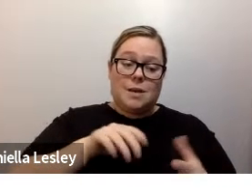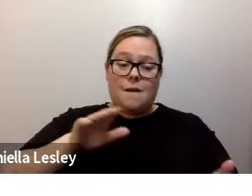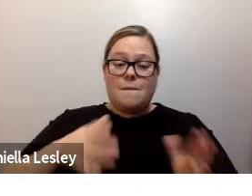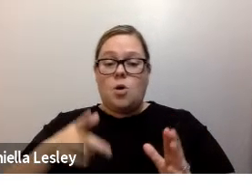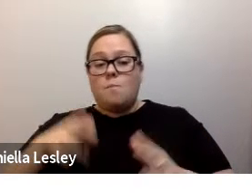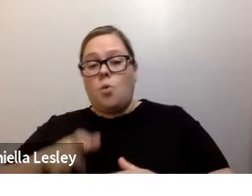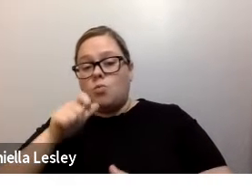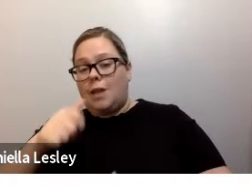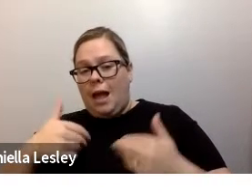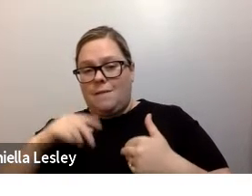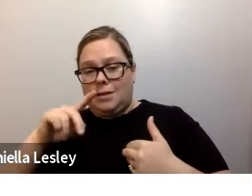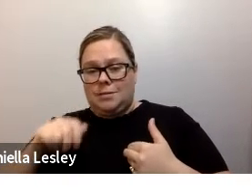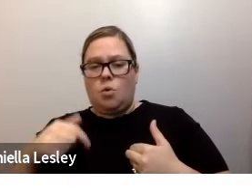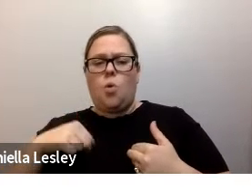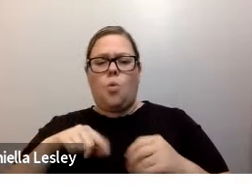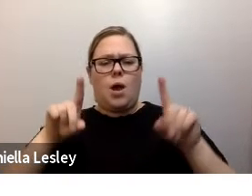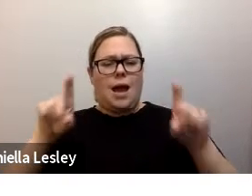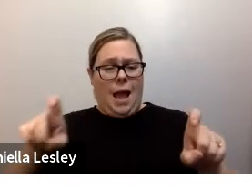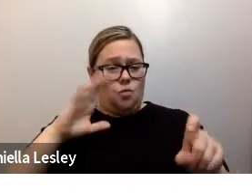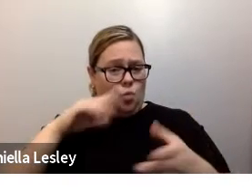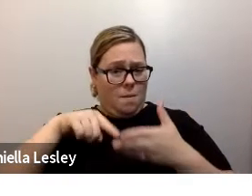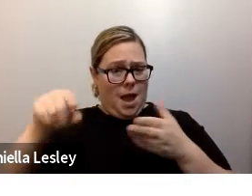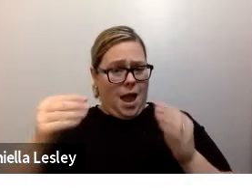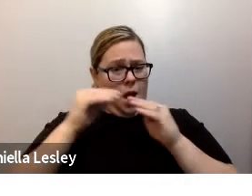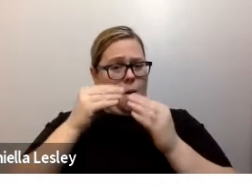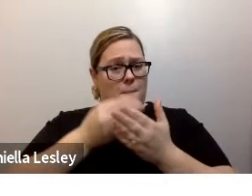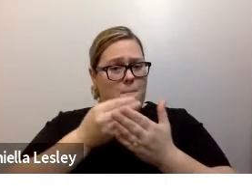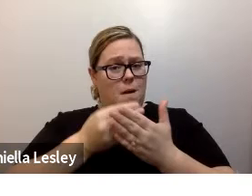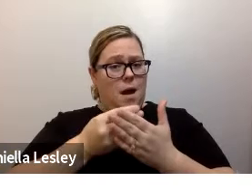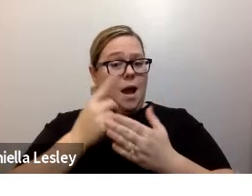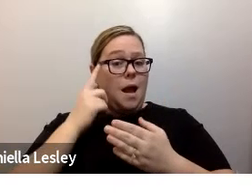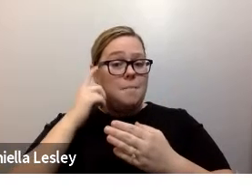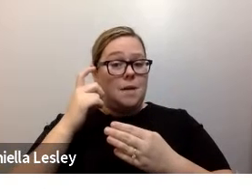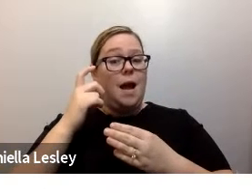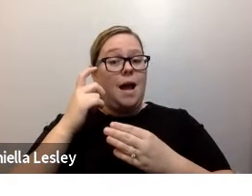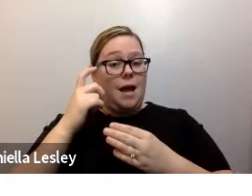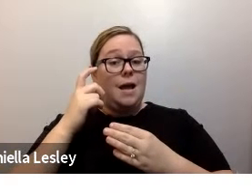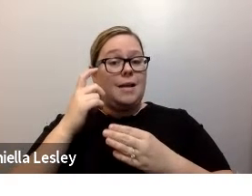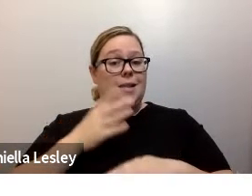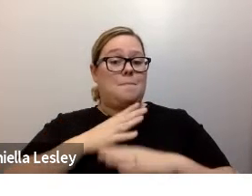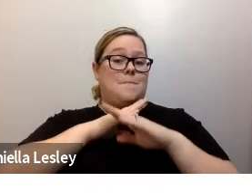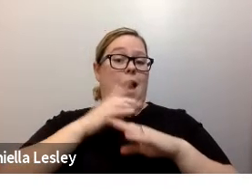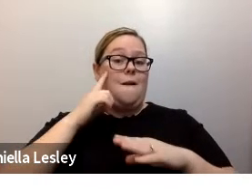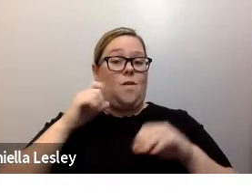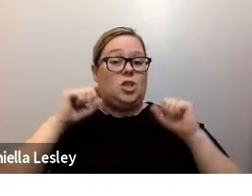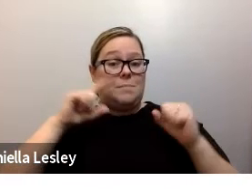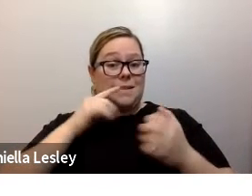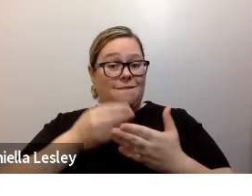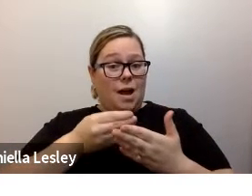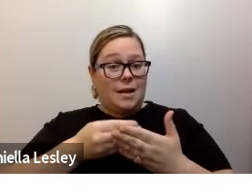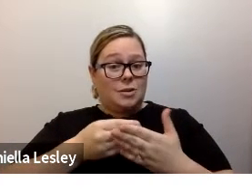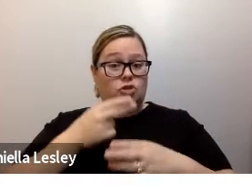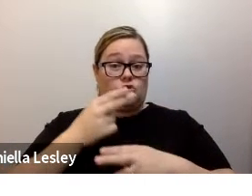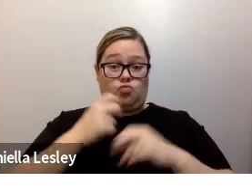the question to all of them if they would pay more money, since a barrier for the gyms is funding, to use a gym that was